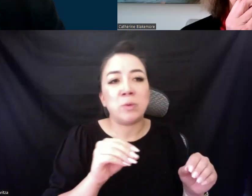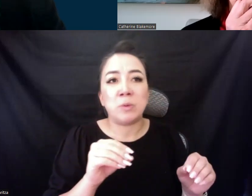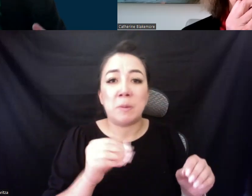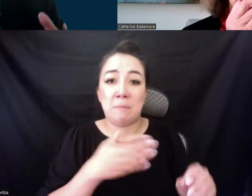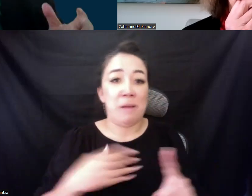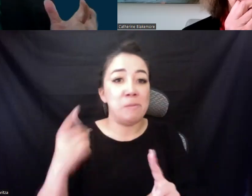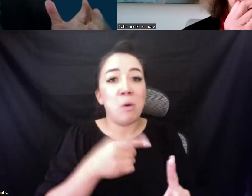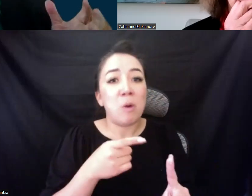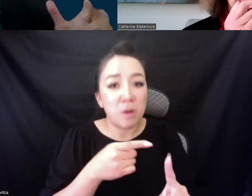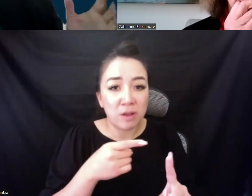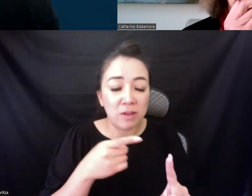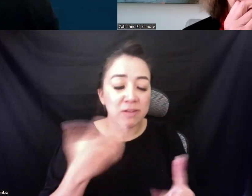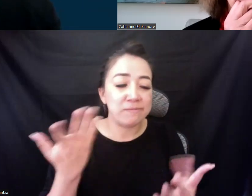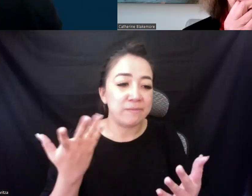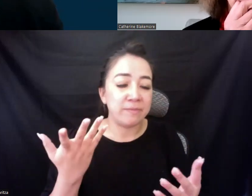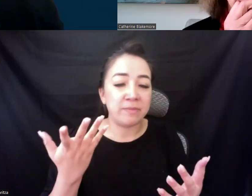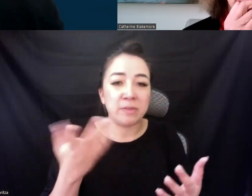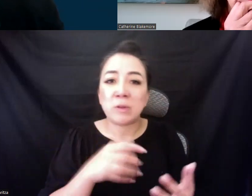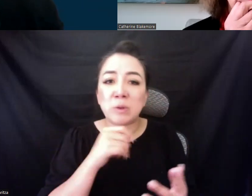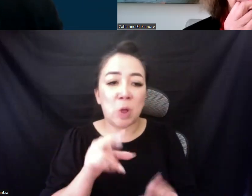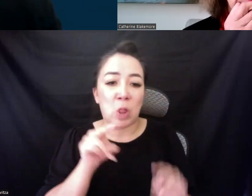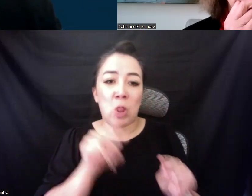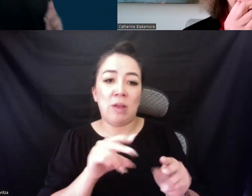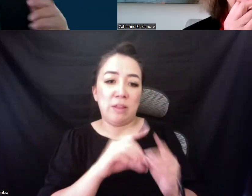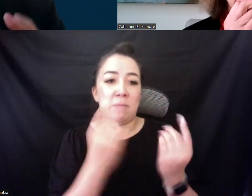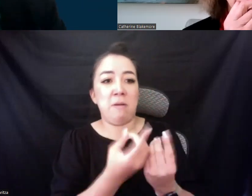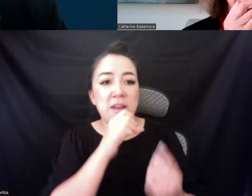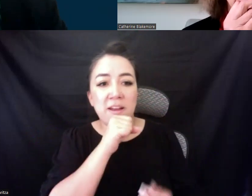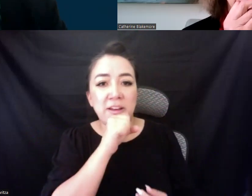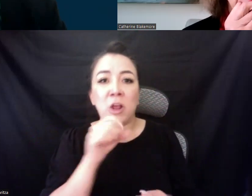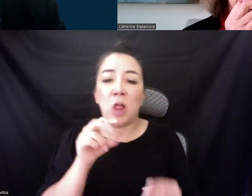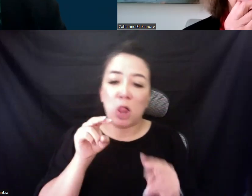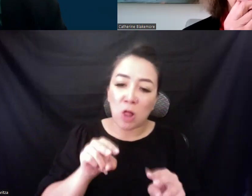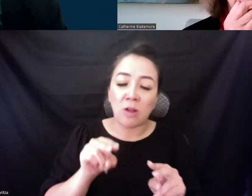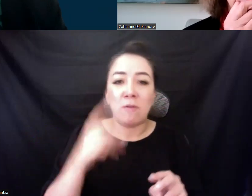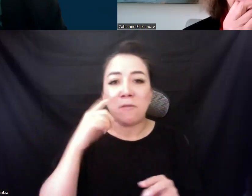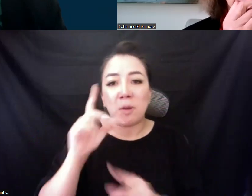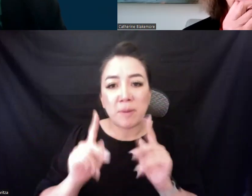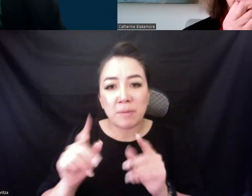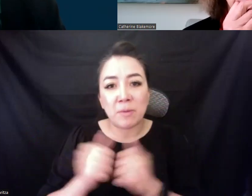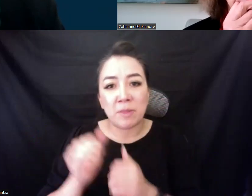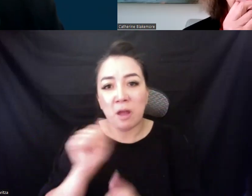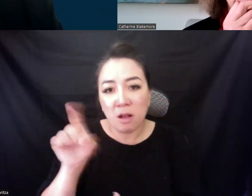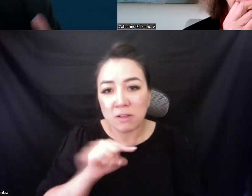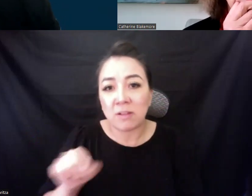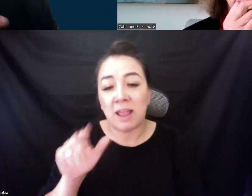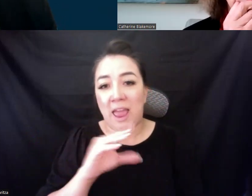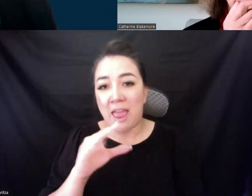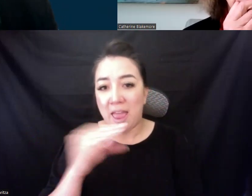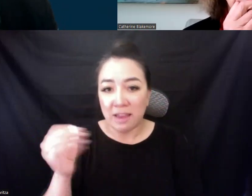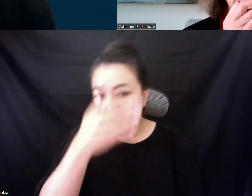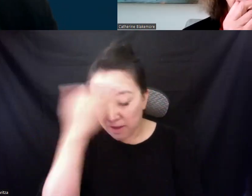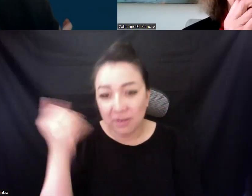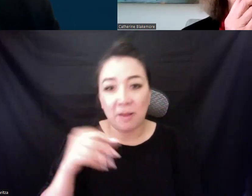point, you don't just look at the Department of Aging, you look, for people with Alzheimer's and dementia and family caregivers,